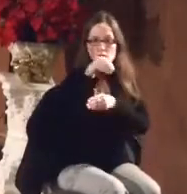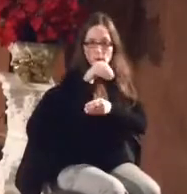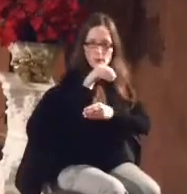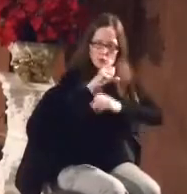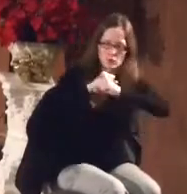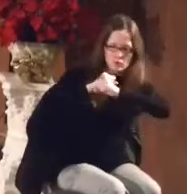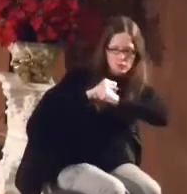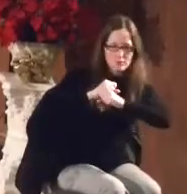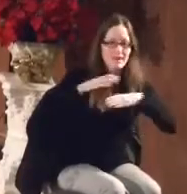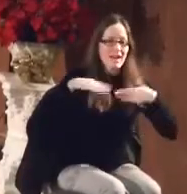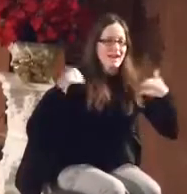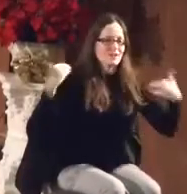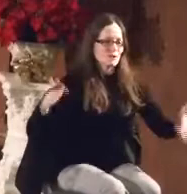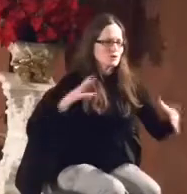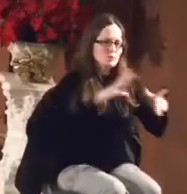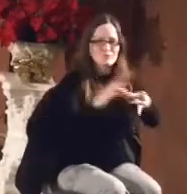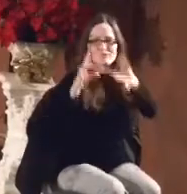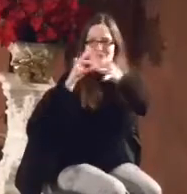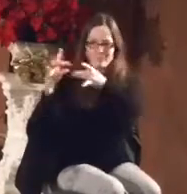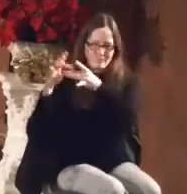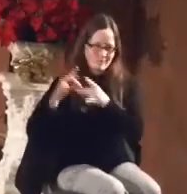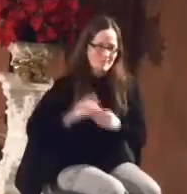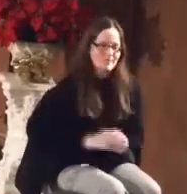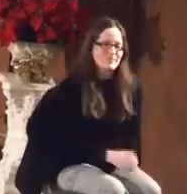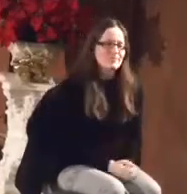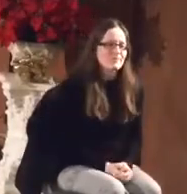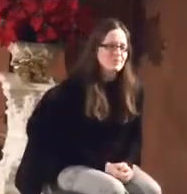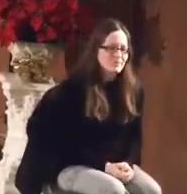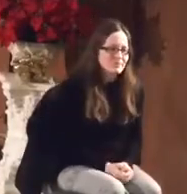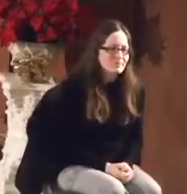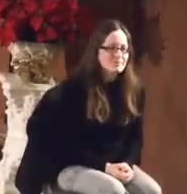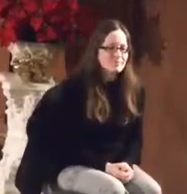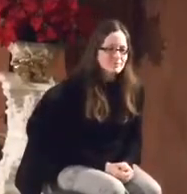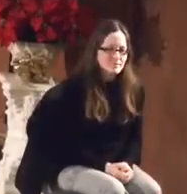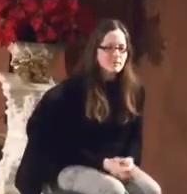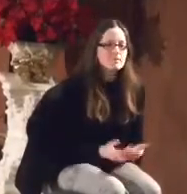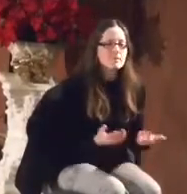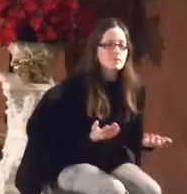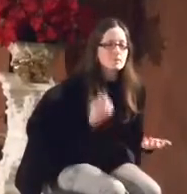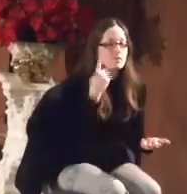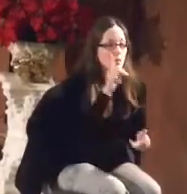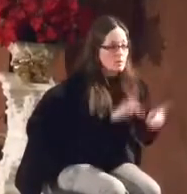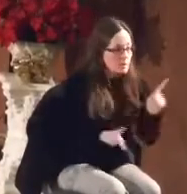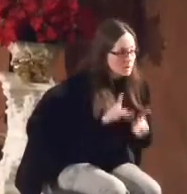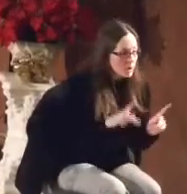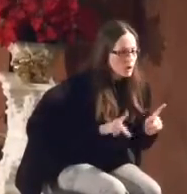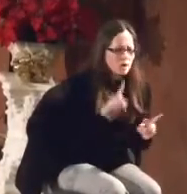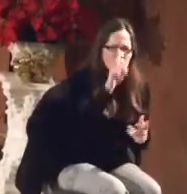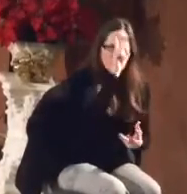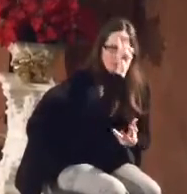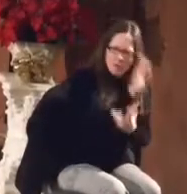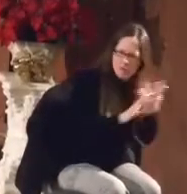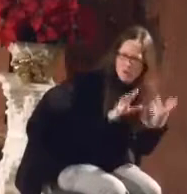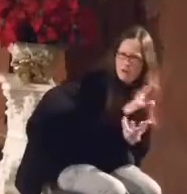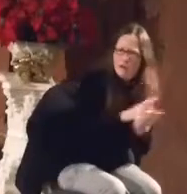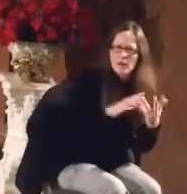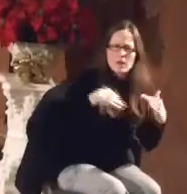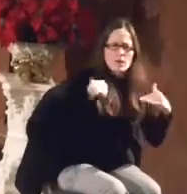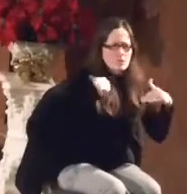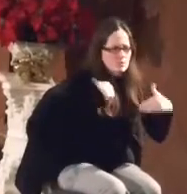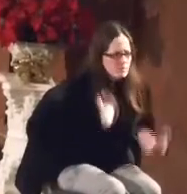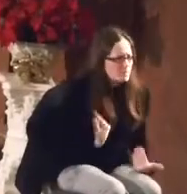For unto those who are confused and weary, those who do not know where to turn, those who may be in